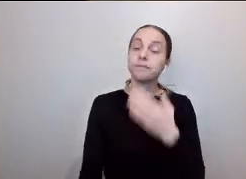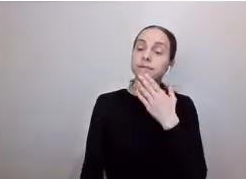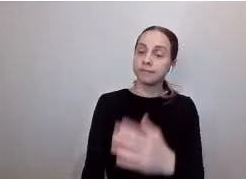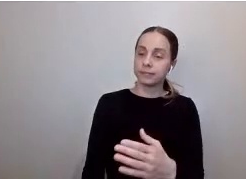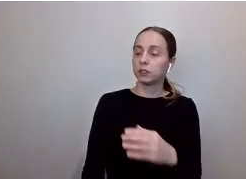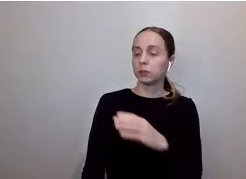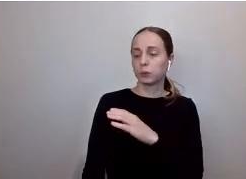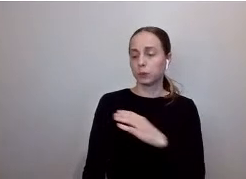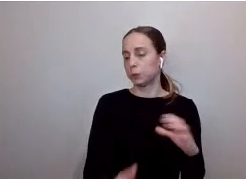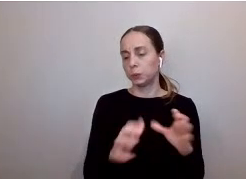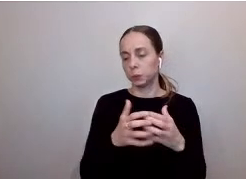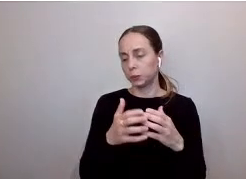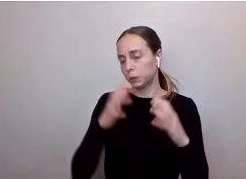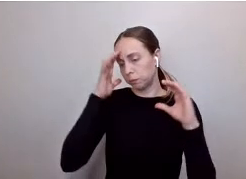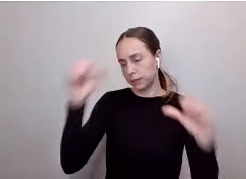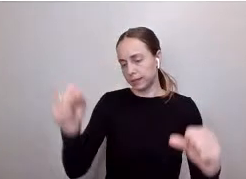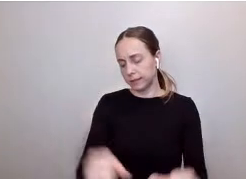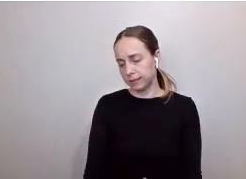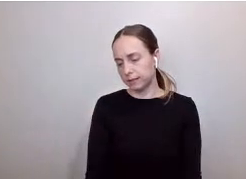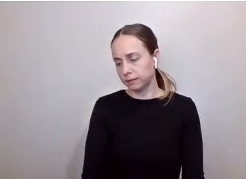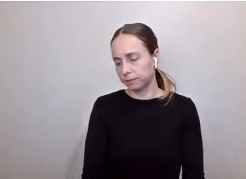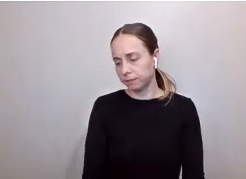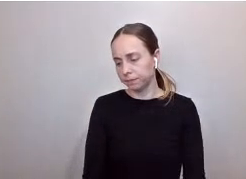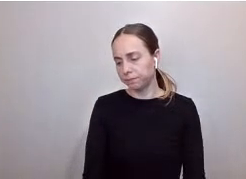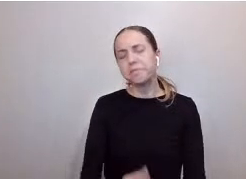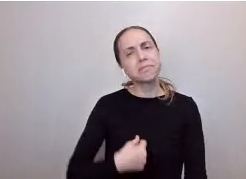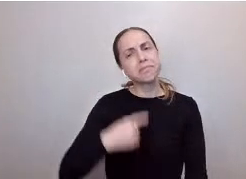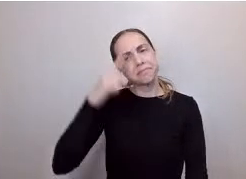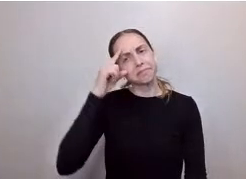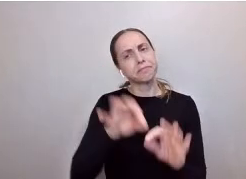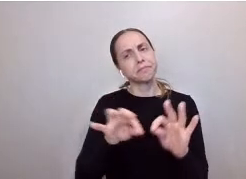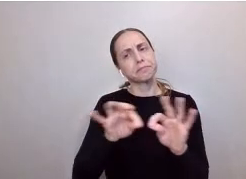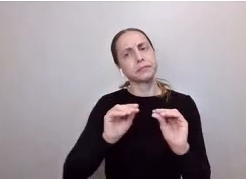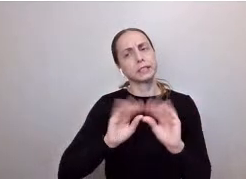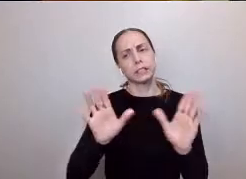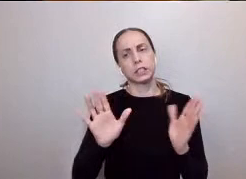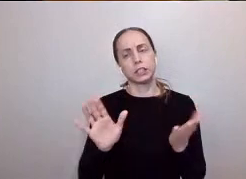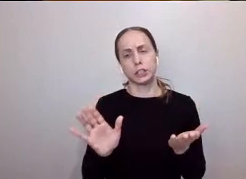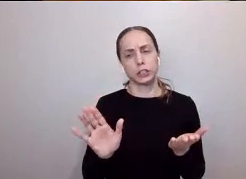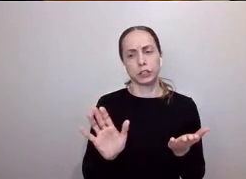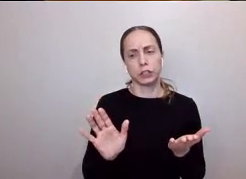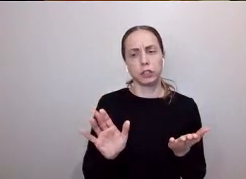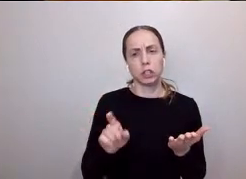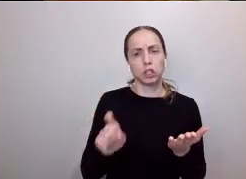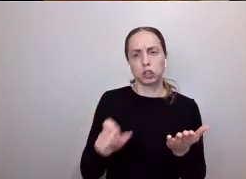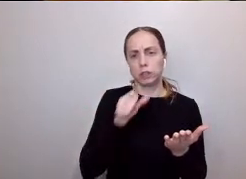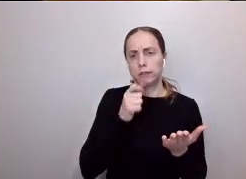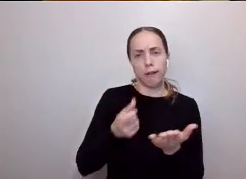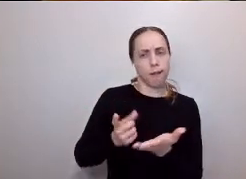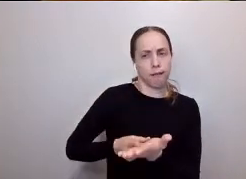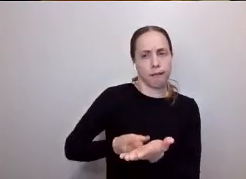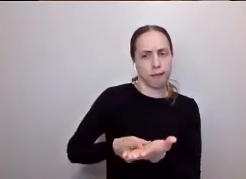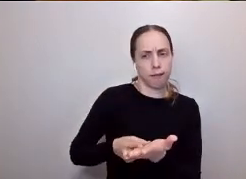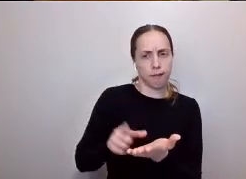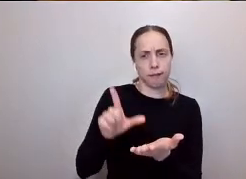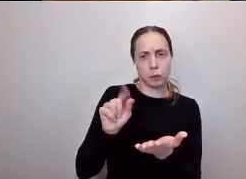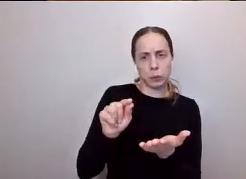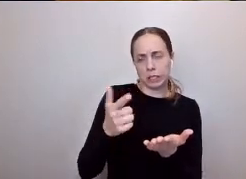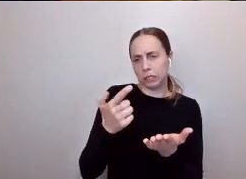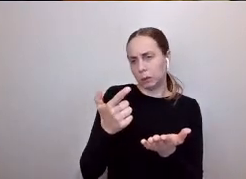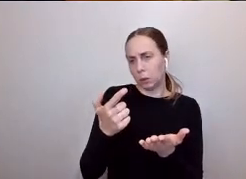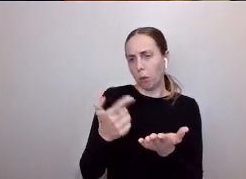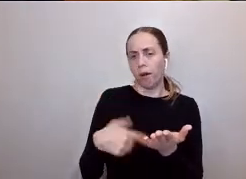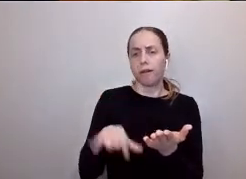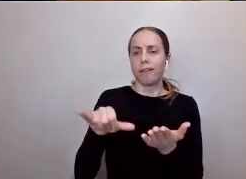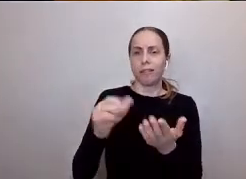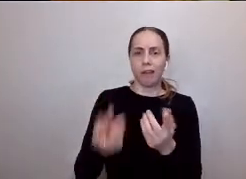So I do think it's important to be clear that we really shouldn't be talking about the 2021 recruiting classes as being relevant to the change between this motion and the